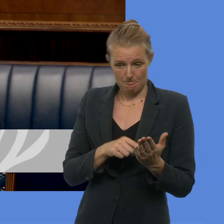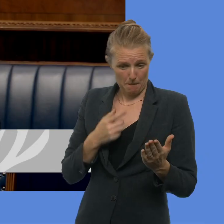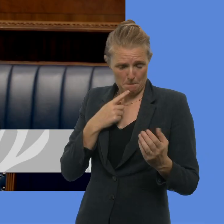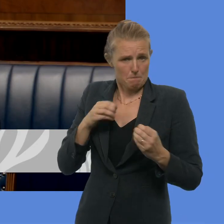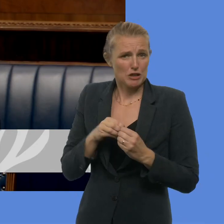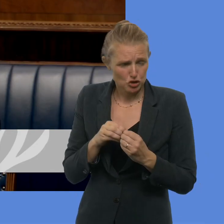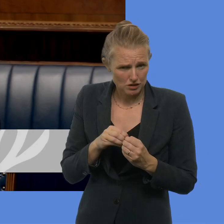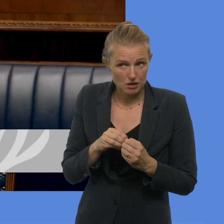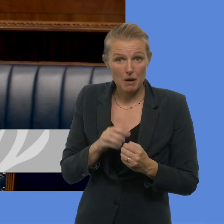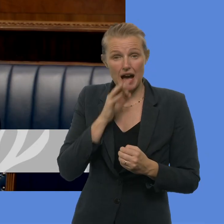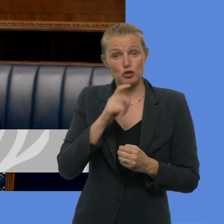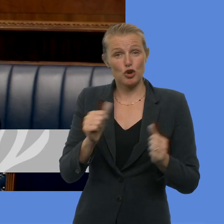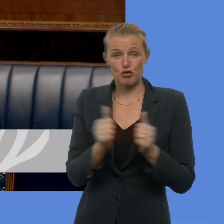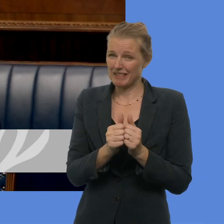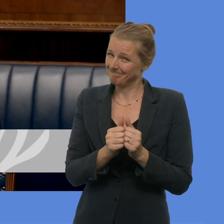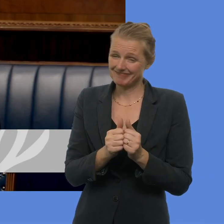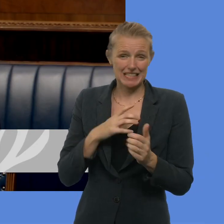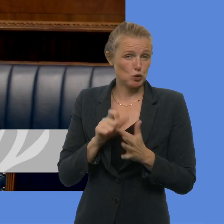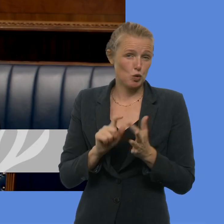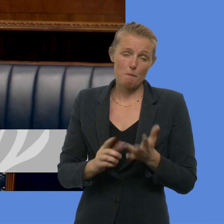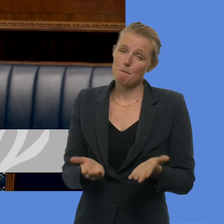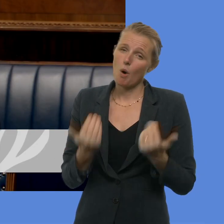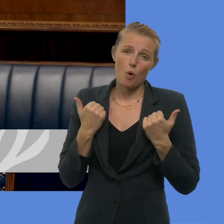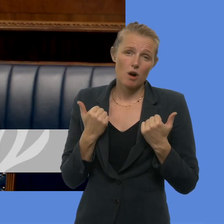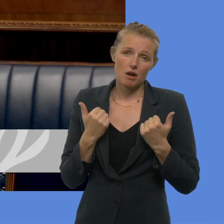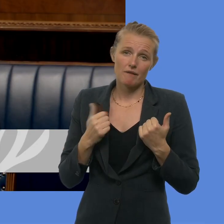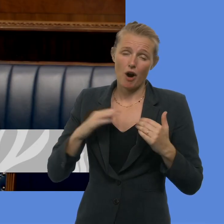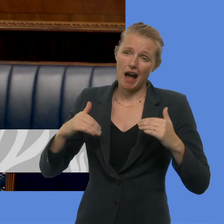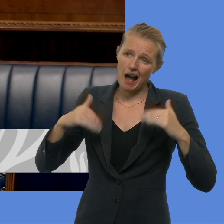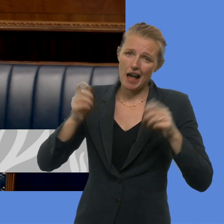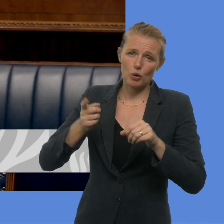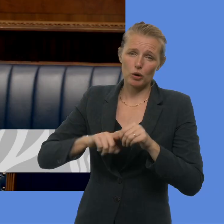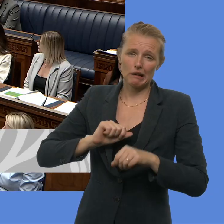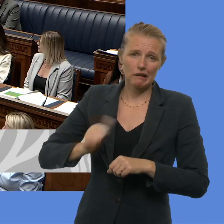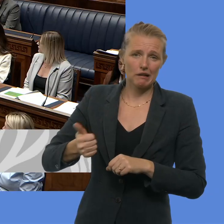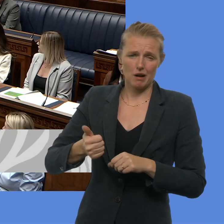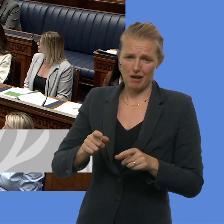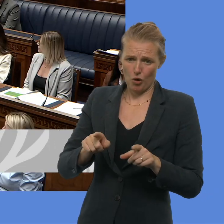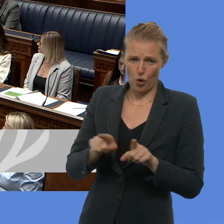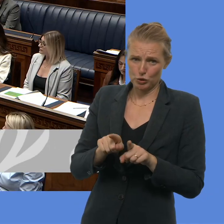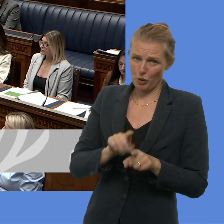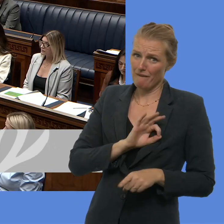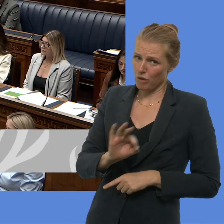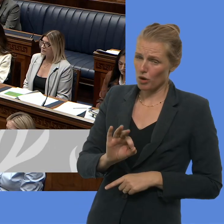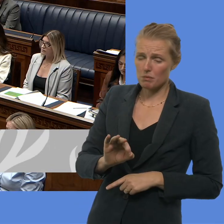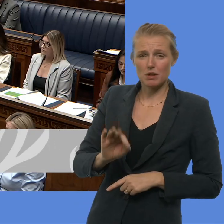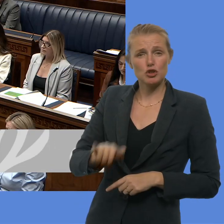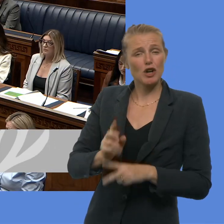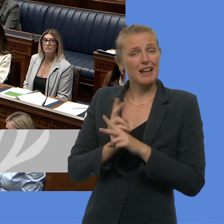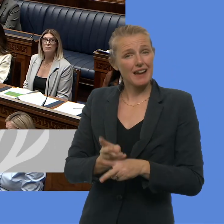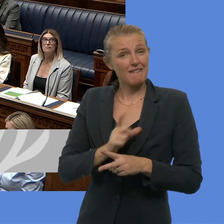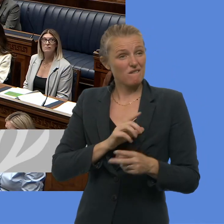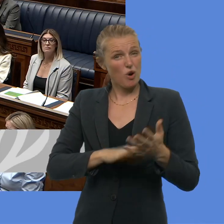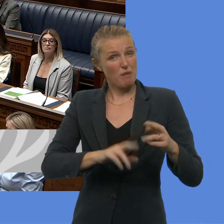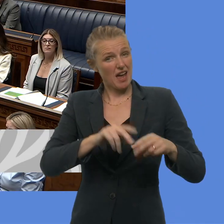but do you agree that we still need to do much more to try and deliver high quality and affordable childcare for parents? Yeah, I